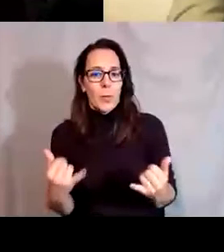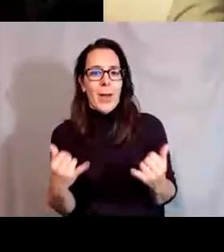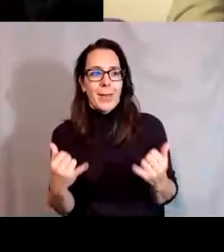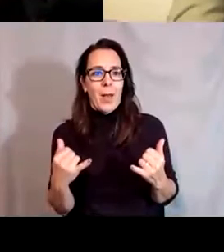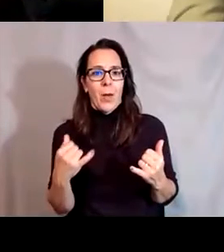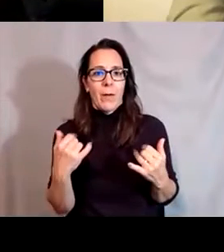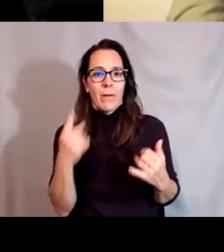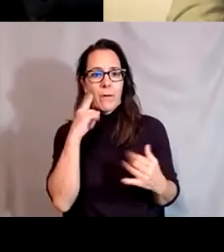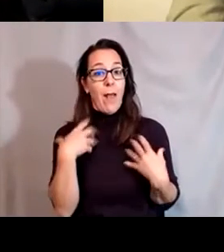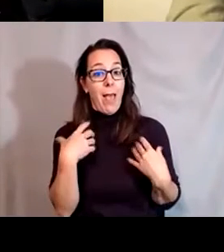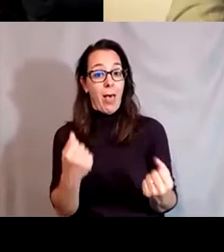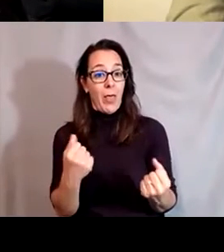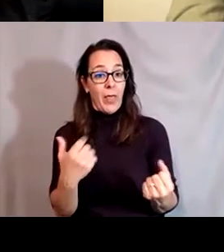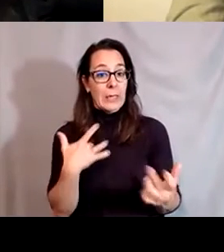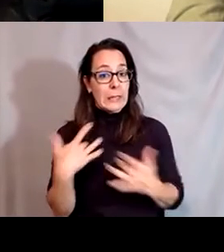to health concerns.